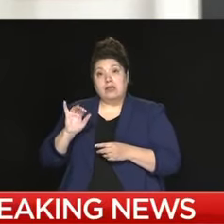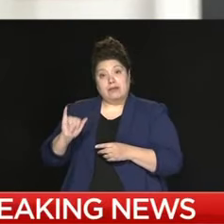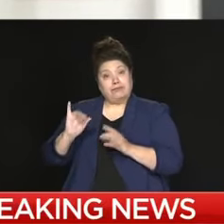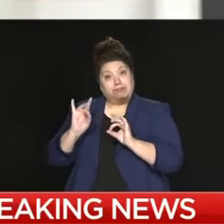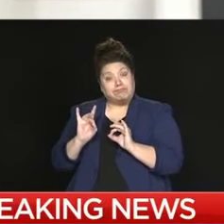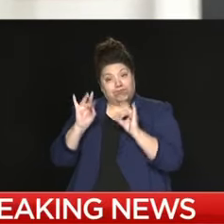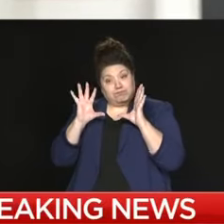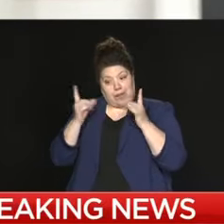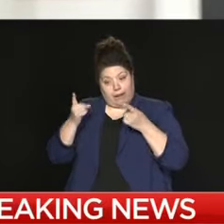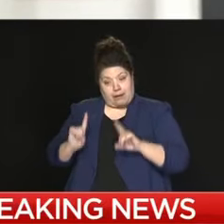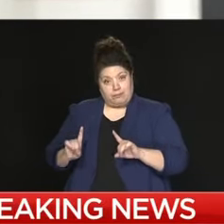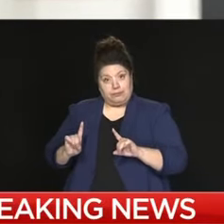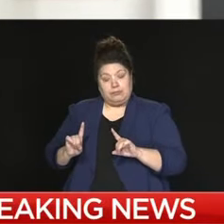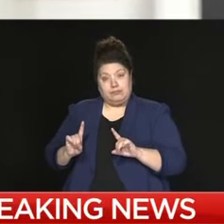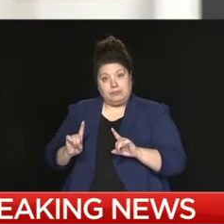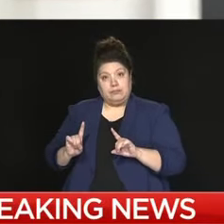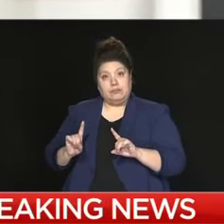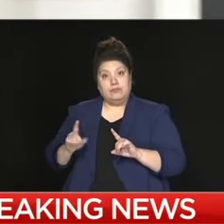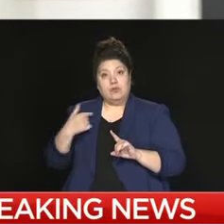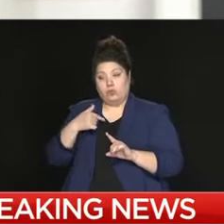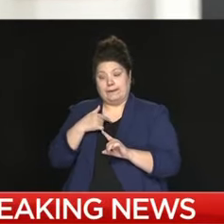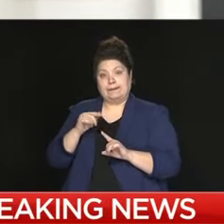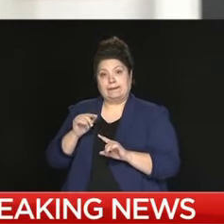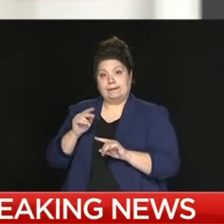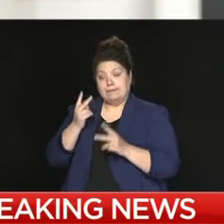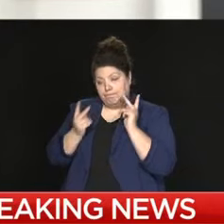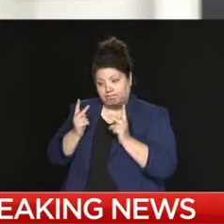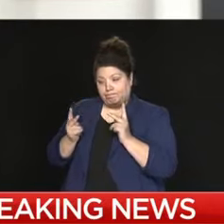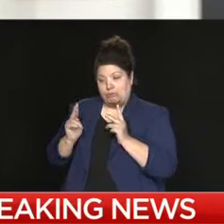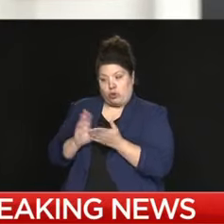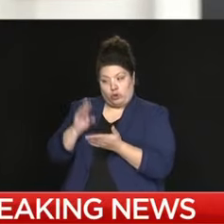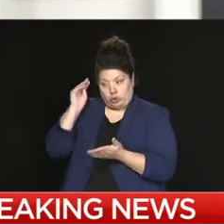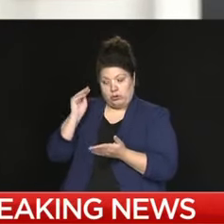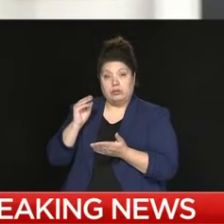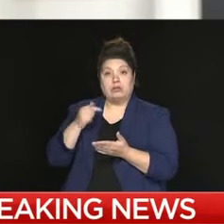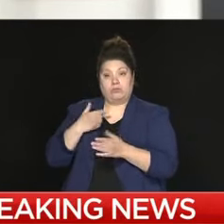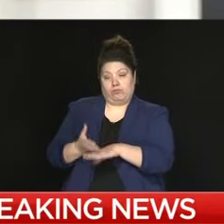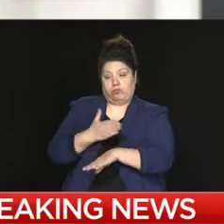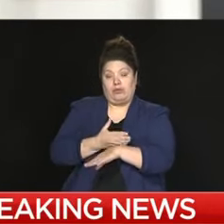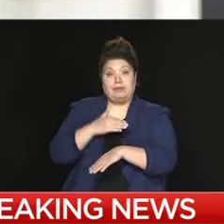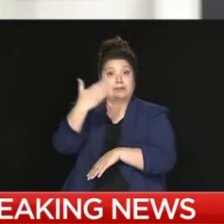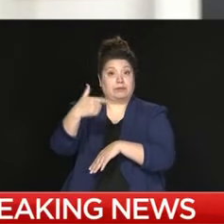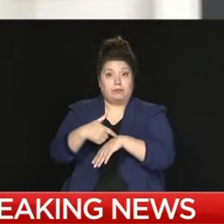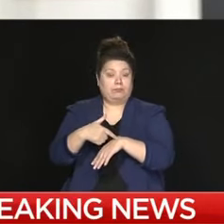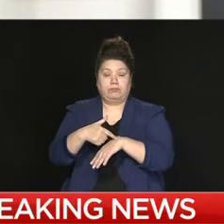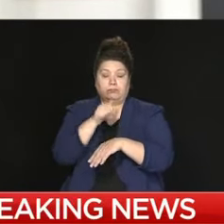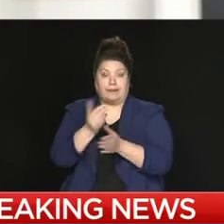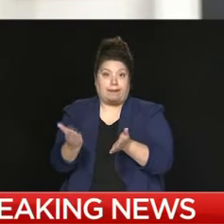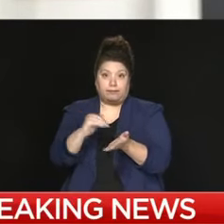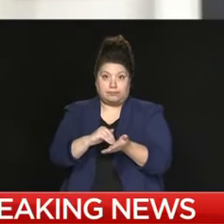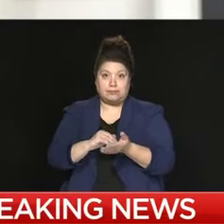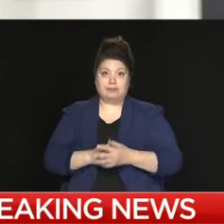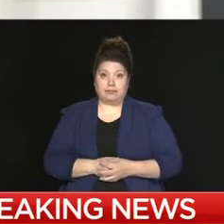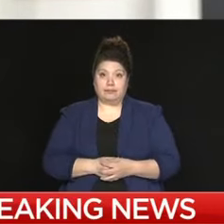scale, we learn and we improve to make sure that it never happens again.